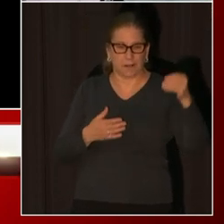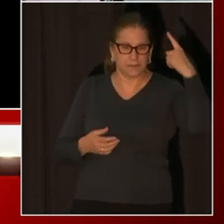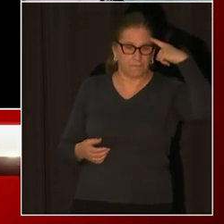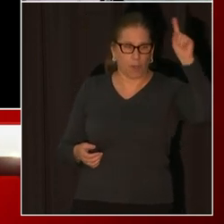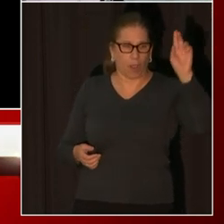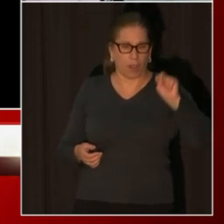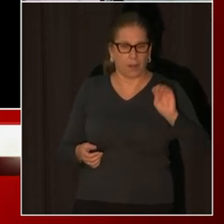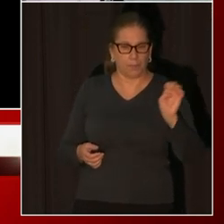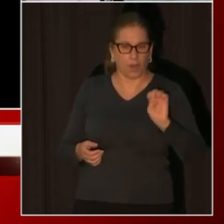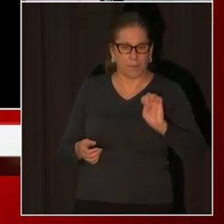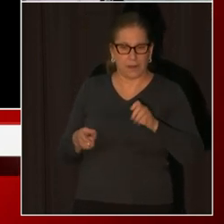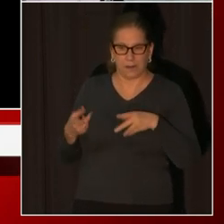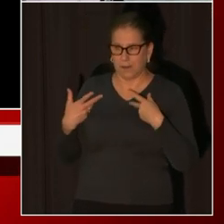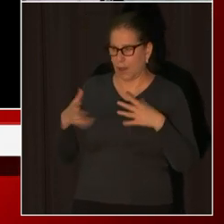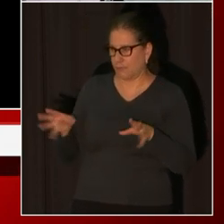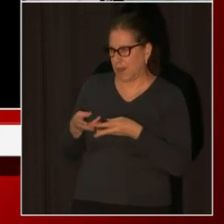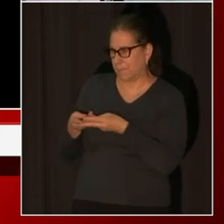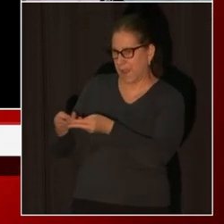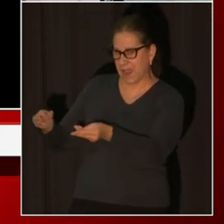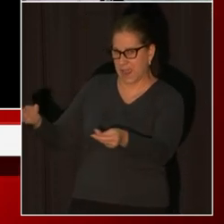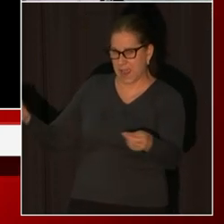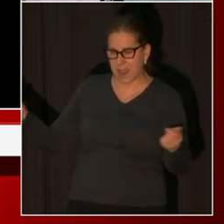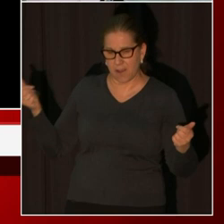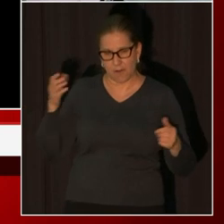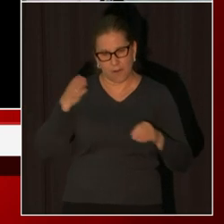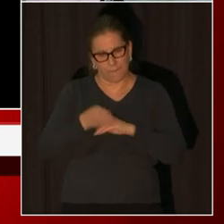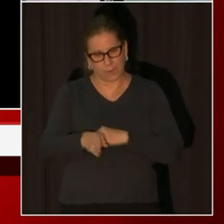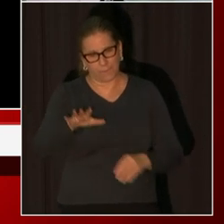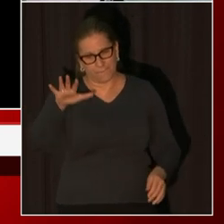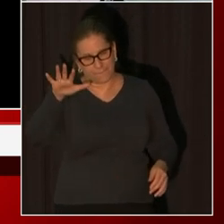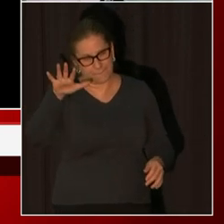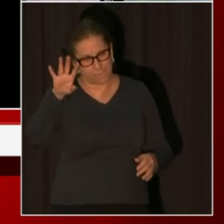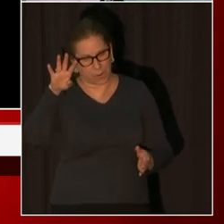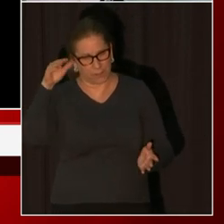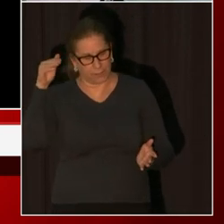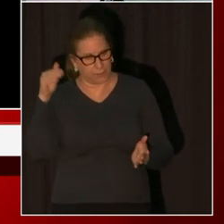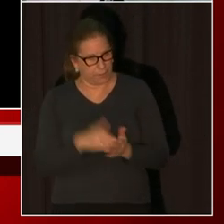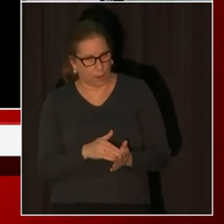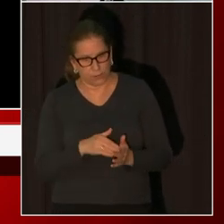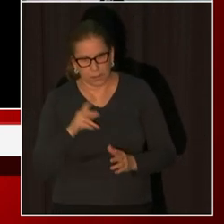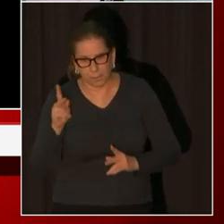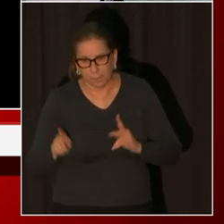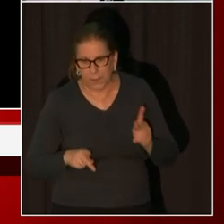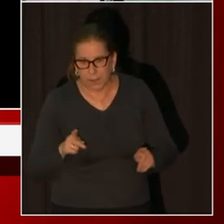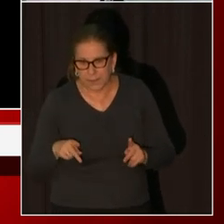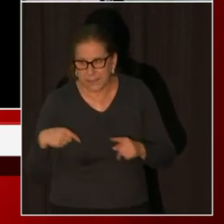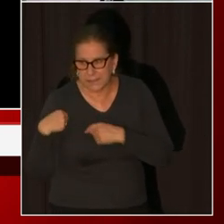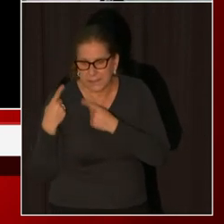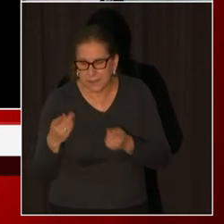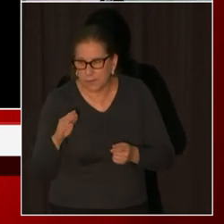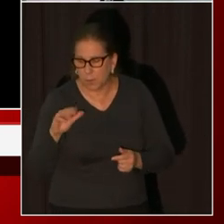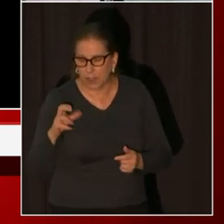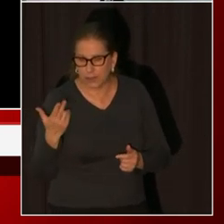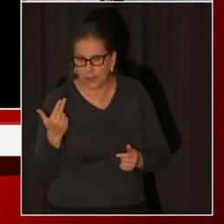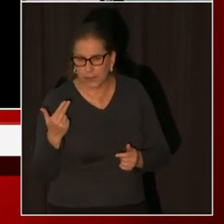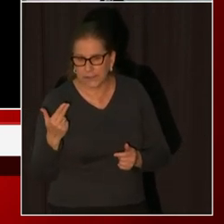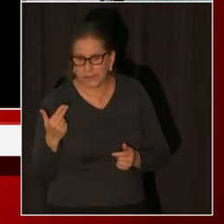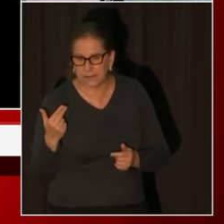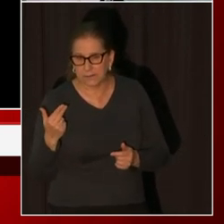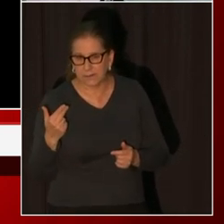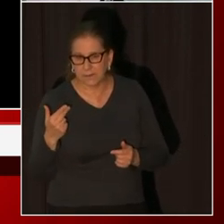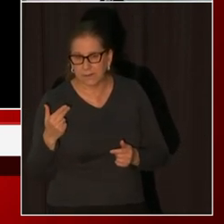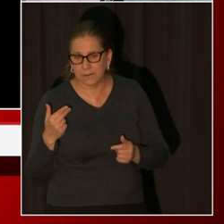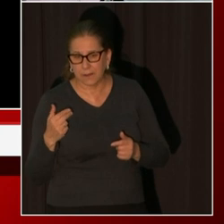paid to more than 54,000 residents since March the 13th. More than 400,000 meals have been provided to children